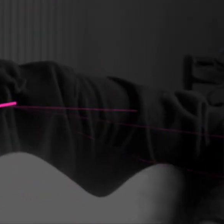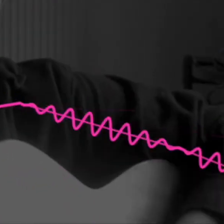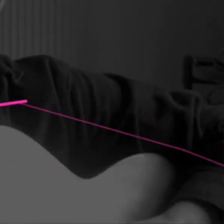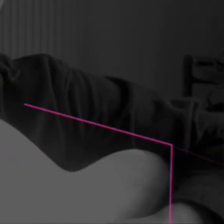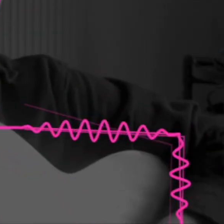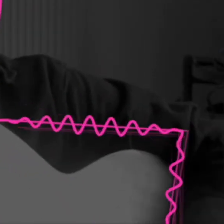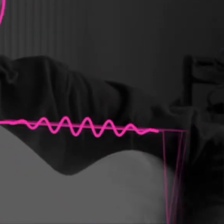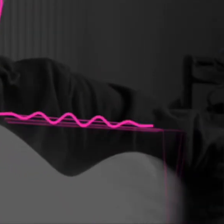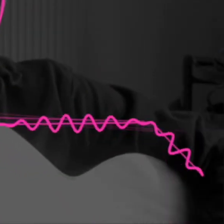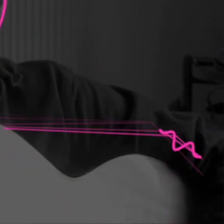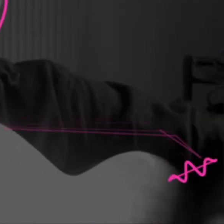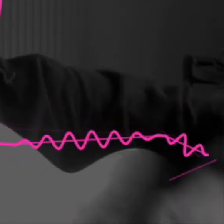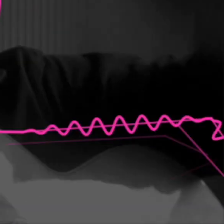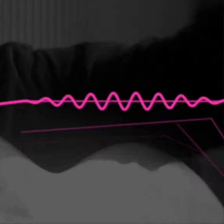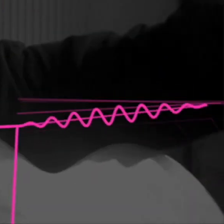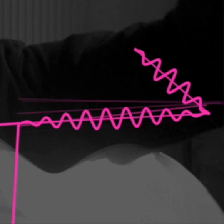a...